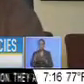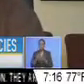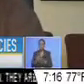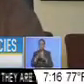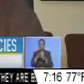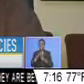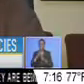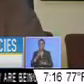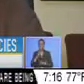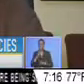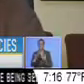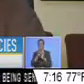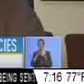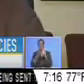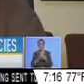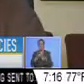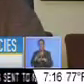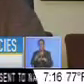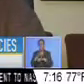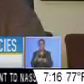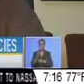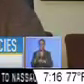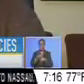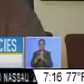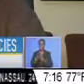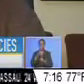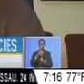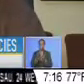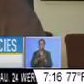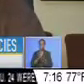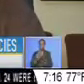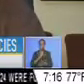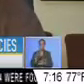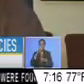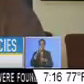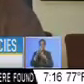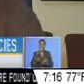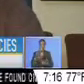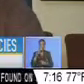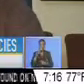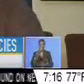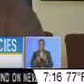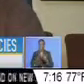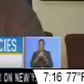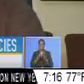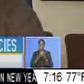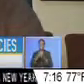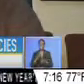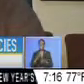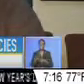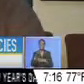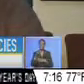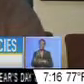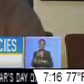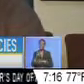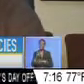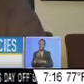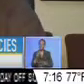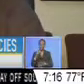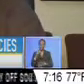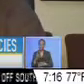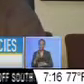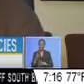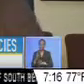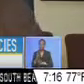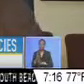law is also set up to make sure that we can even identify that it's grouper. Grouper shouldn't be landed. Any grouper shouldn't be landed during this time